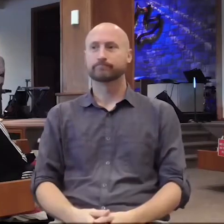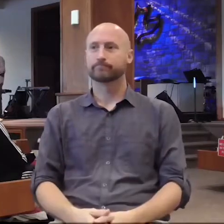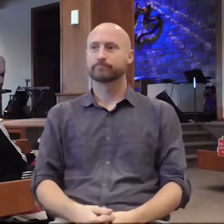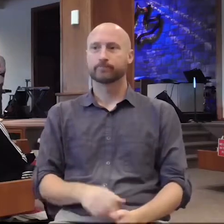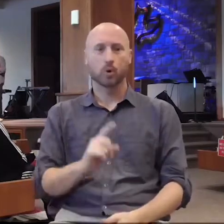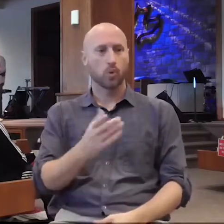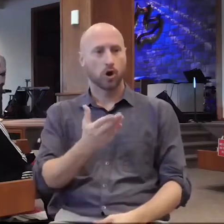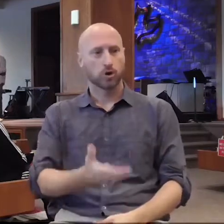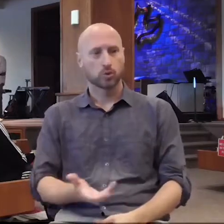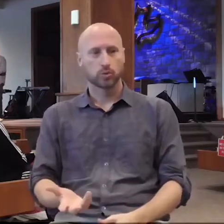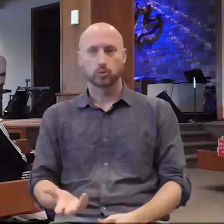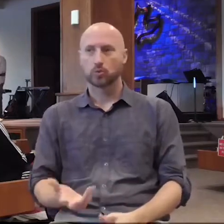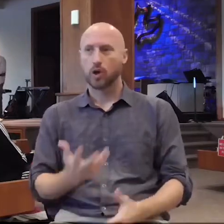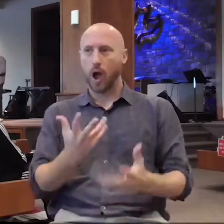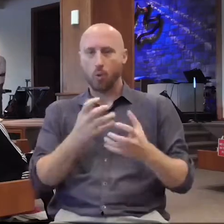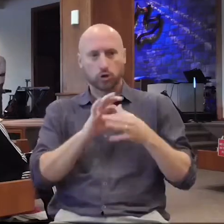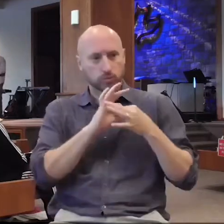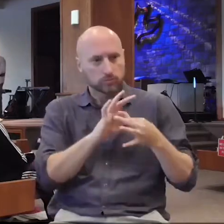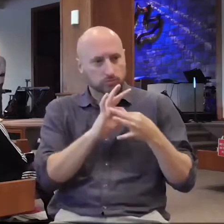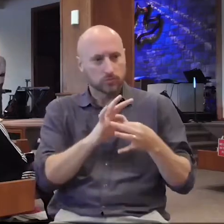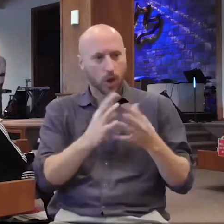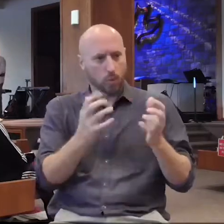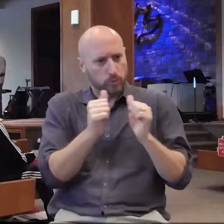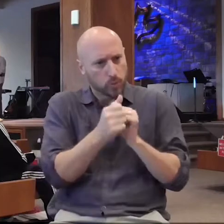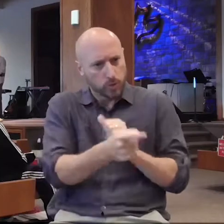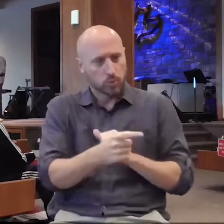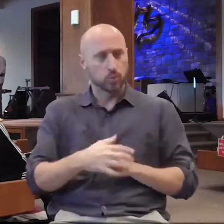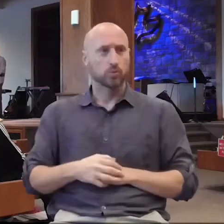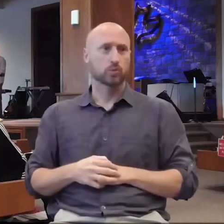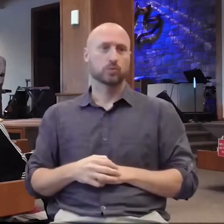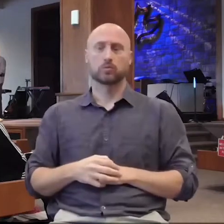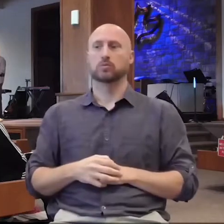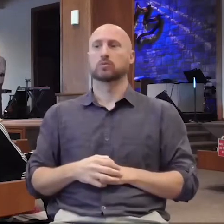Where are you? I just want to be with you.